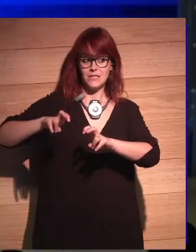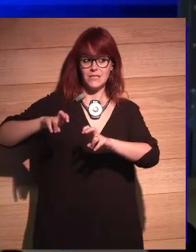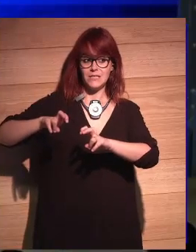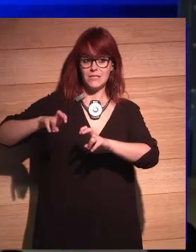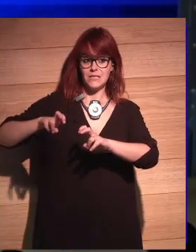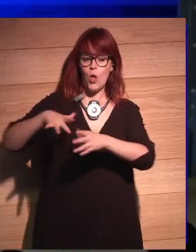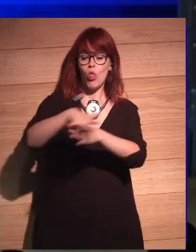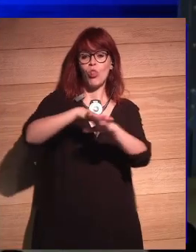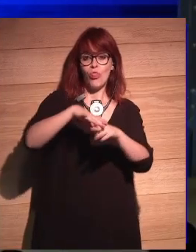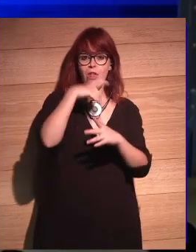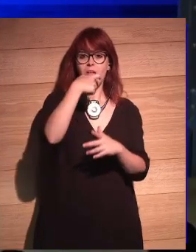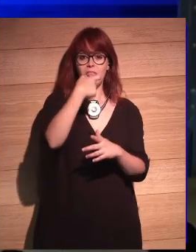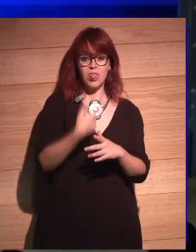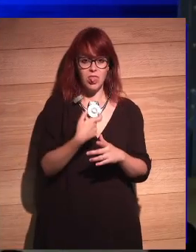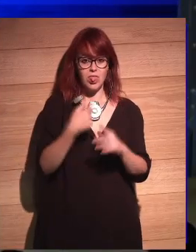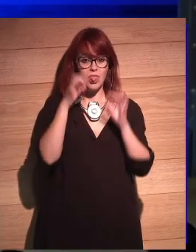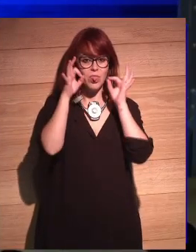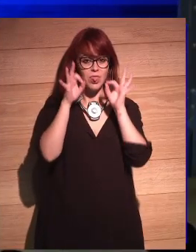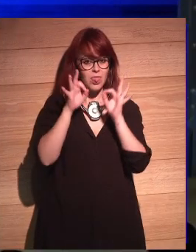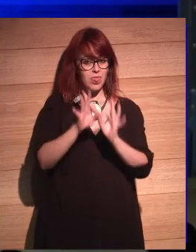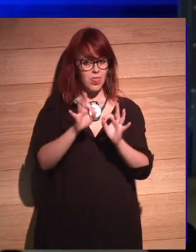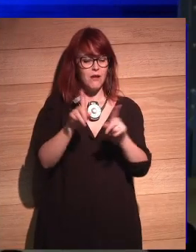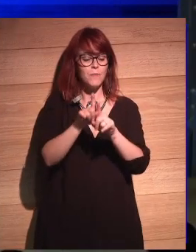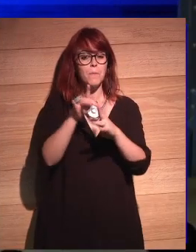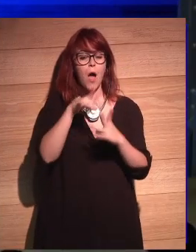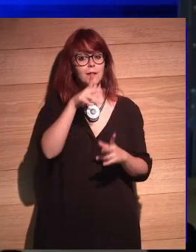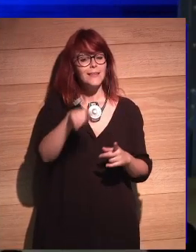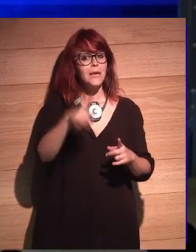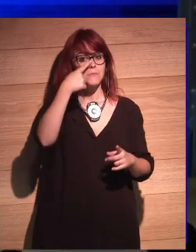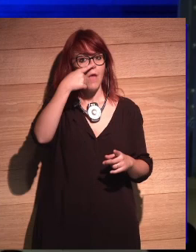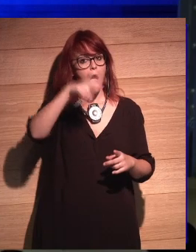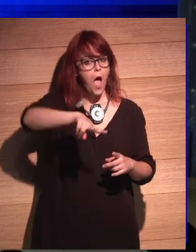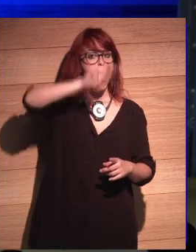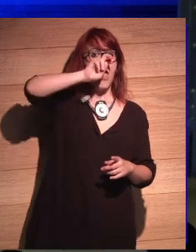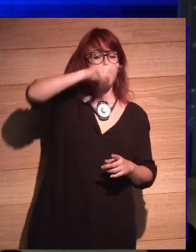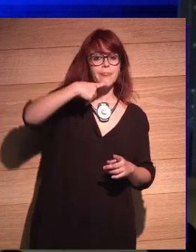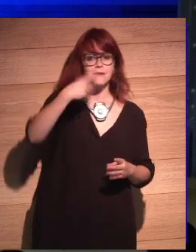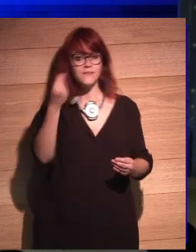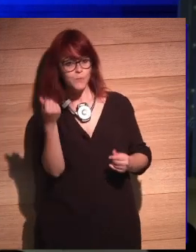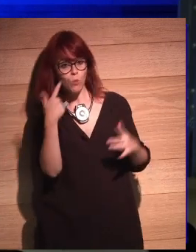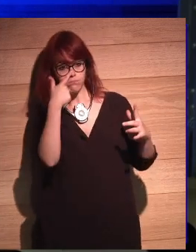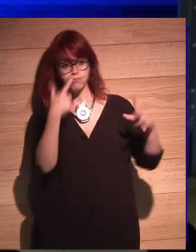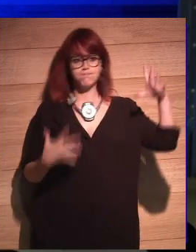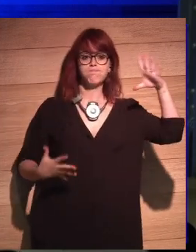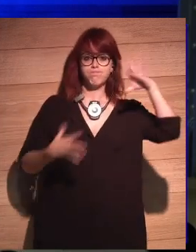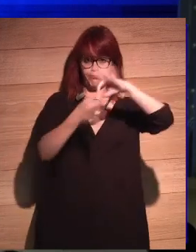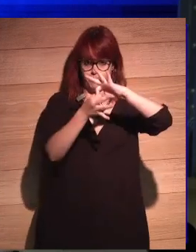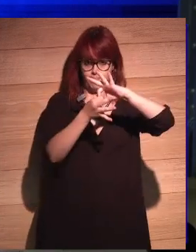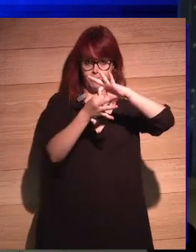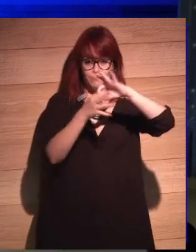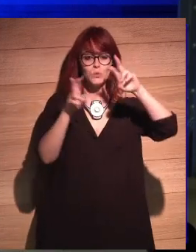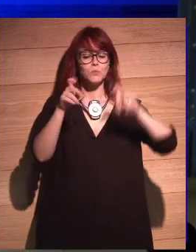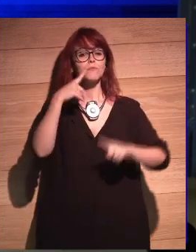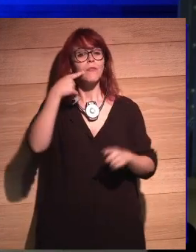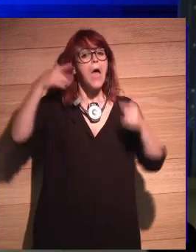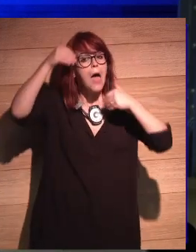most of it actually comes from smell. So it's really powerful to focus on the smell and then less on the